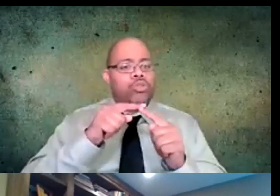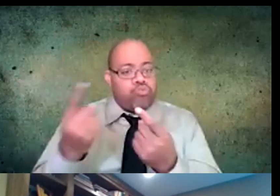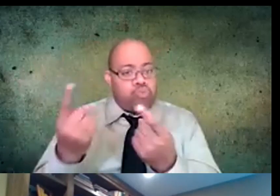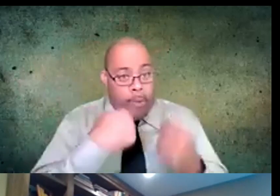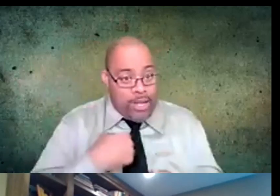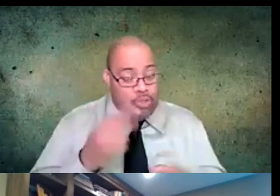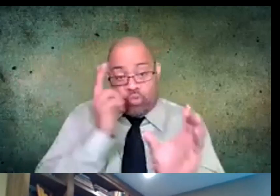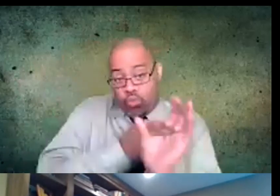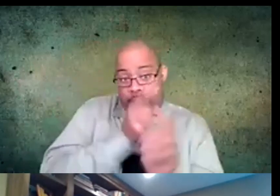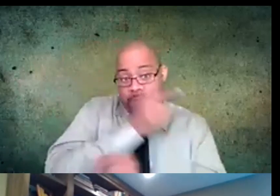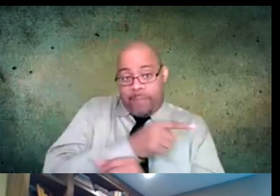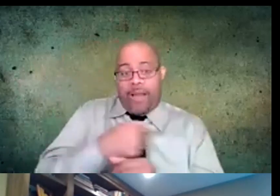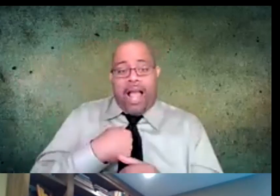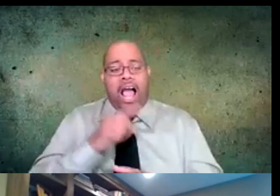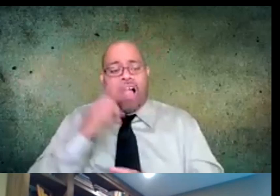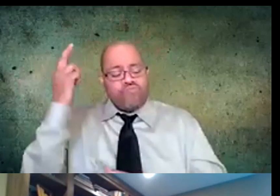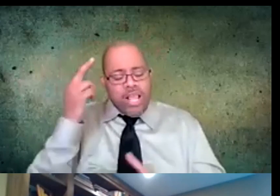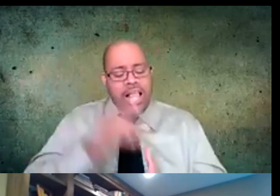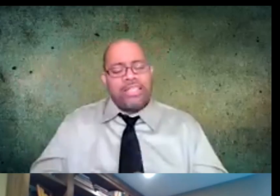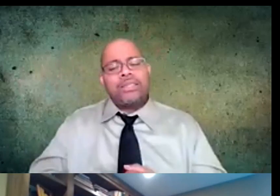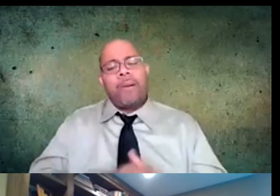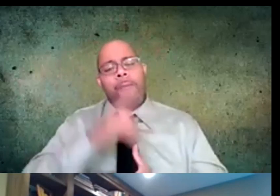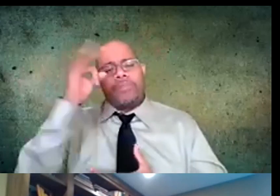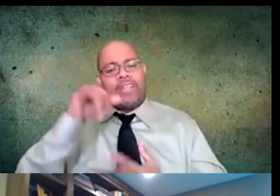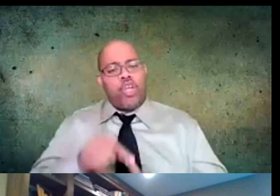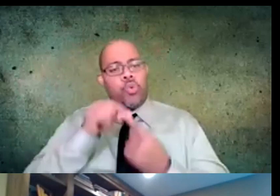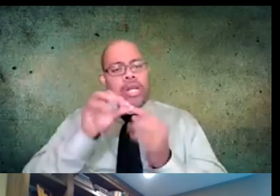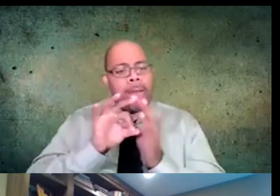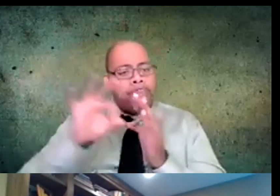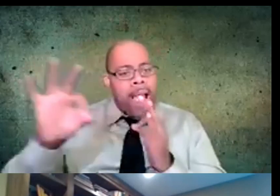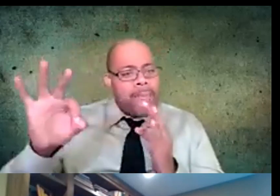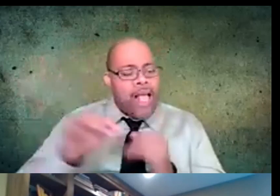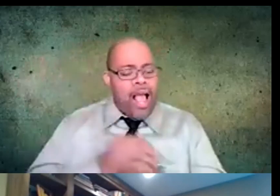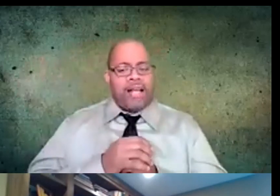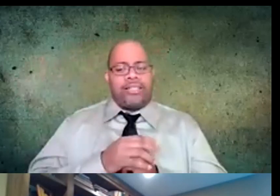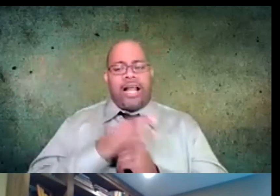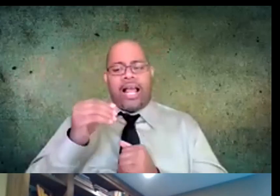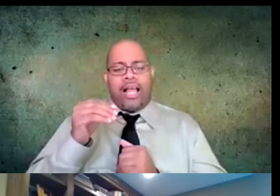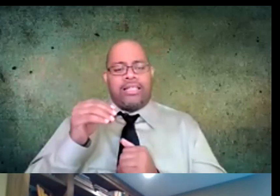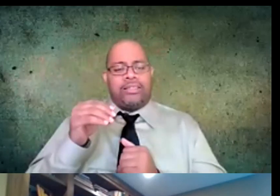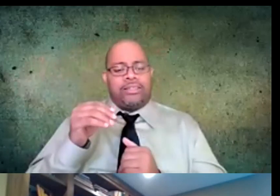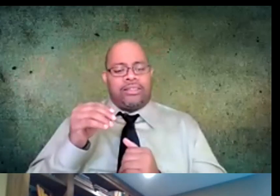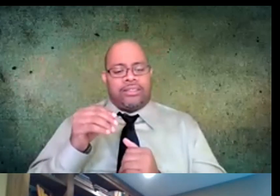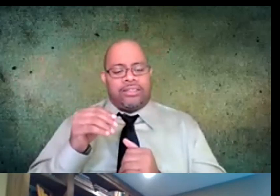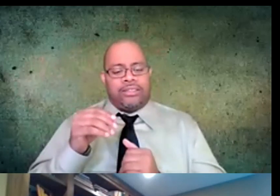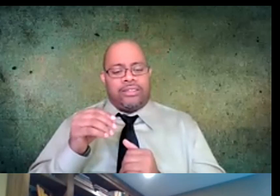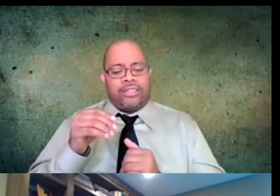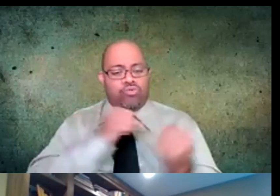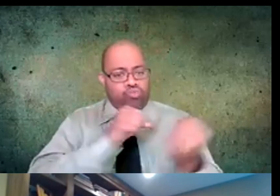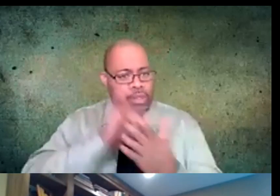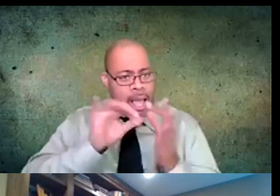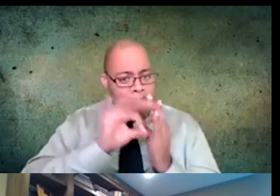join, I realized because of this unique pipeline and how strong the pipeline is,